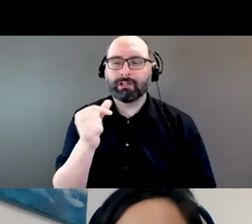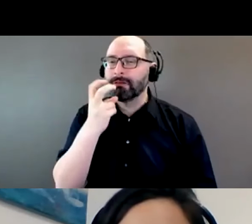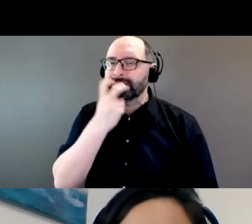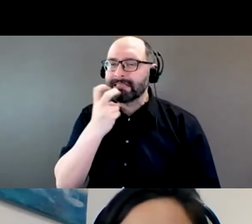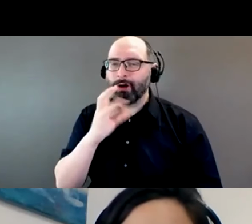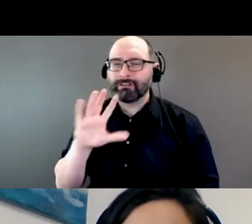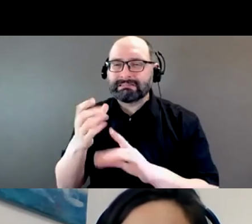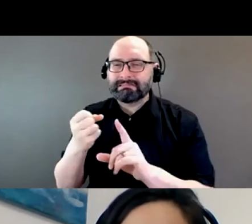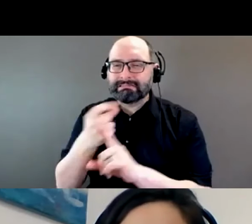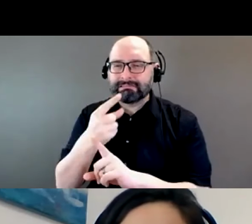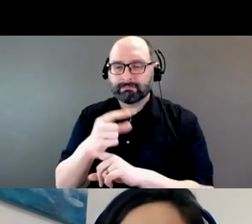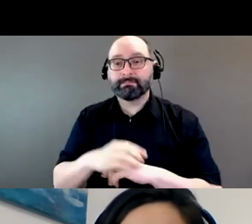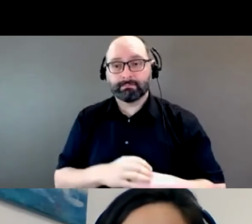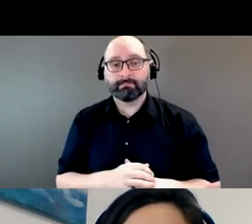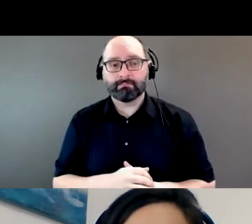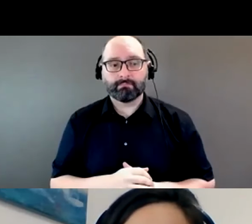sounds correct.